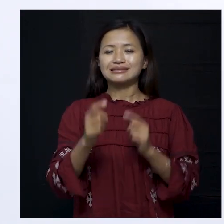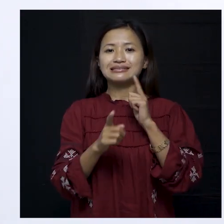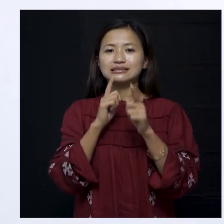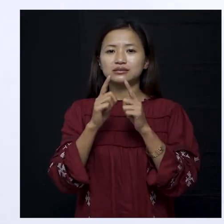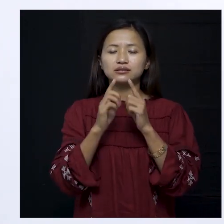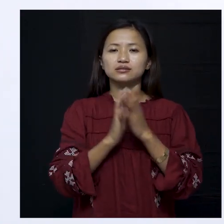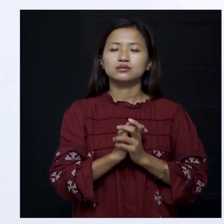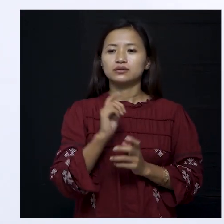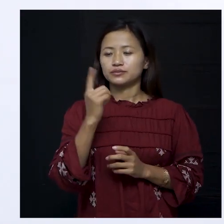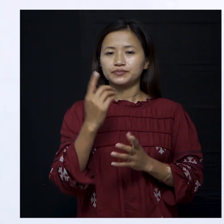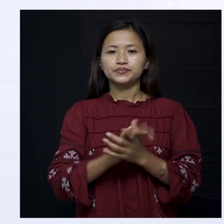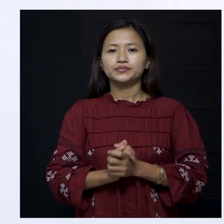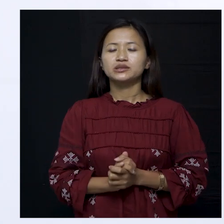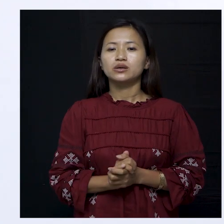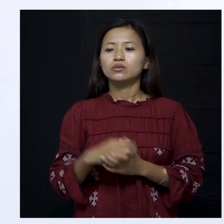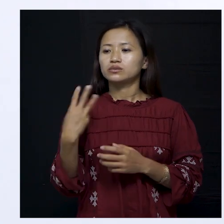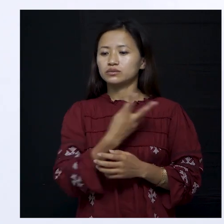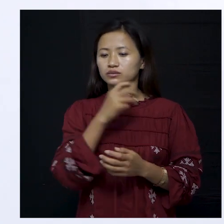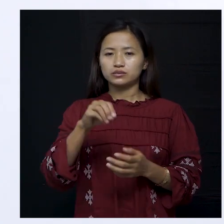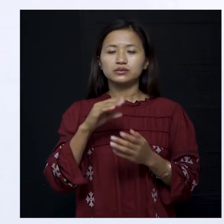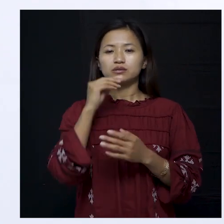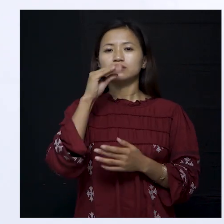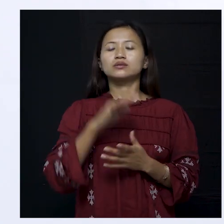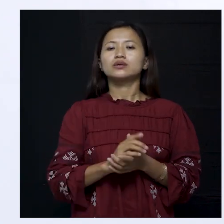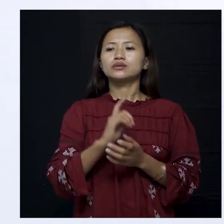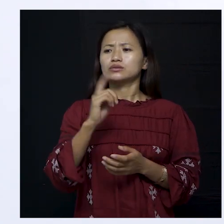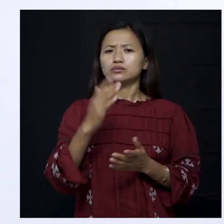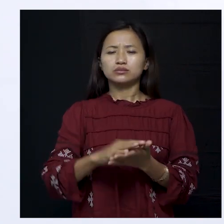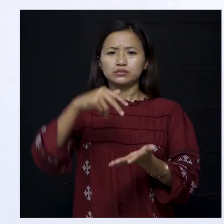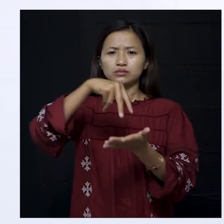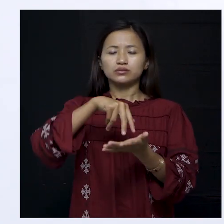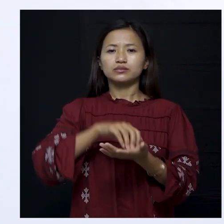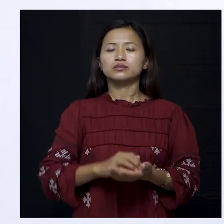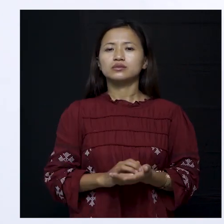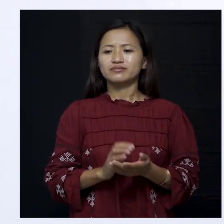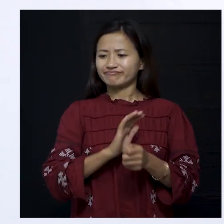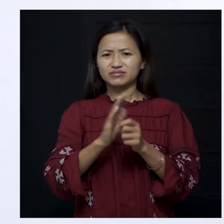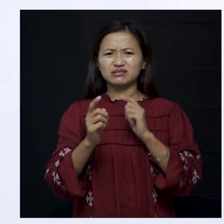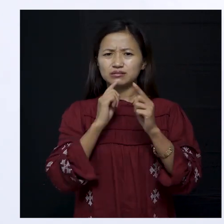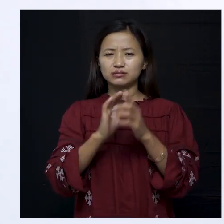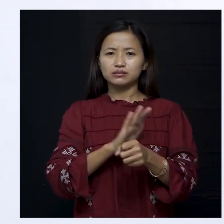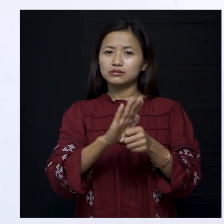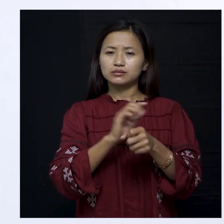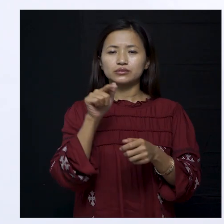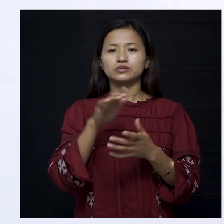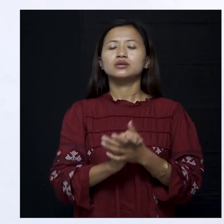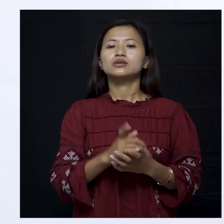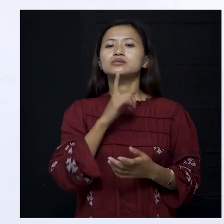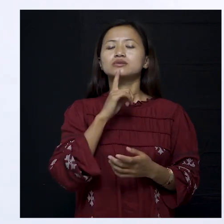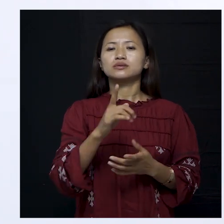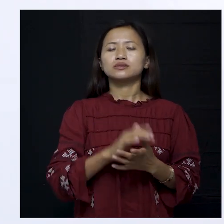discussion. We know that when we are giving a speech, I'm sure no one stood up to interrupt you, right? Nobody stood up to